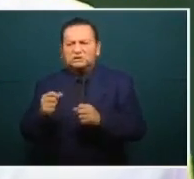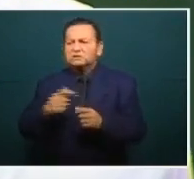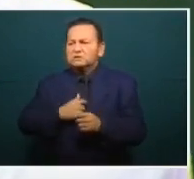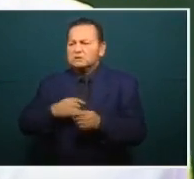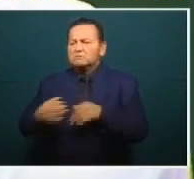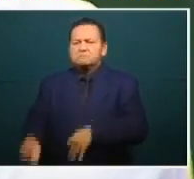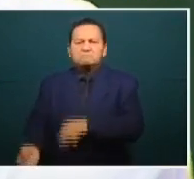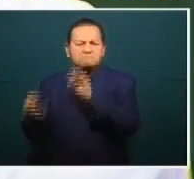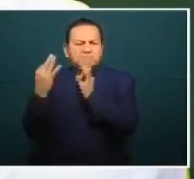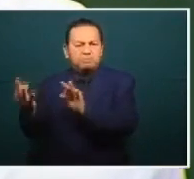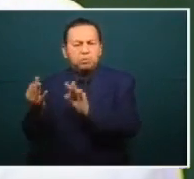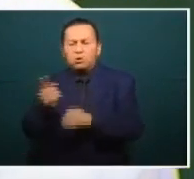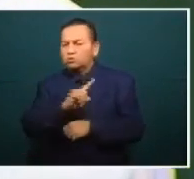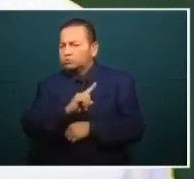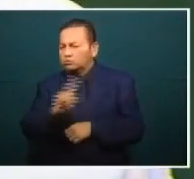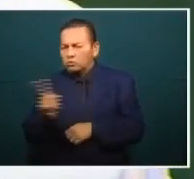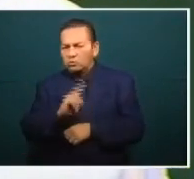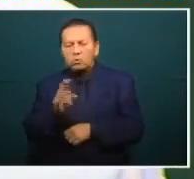Nothing